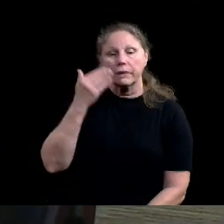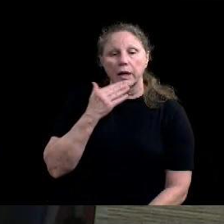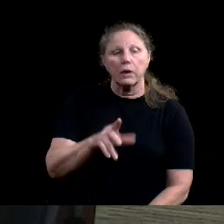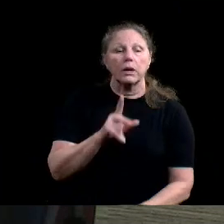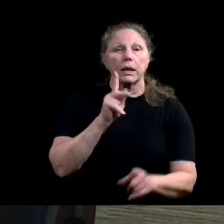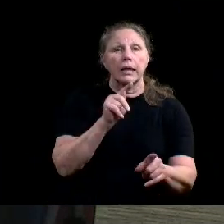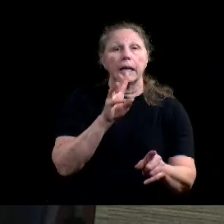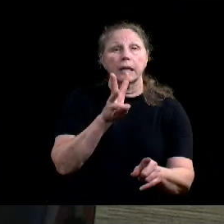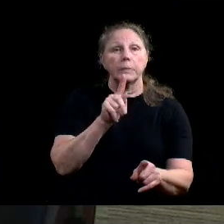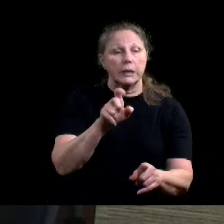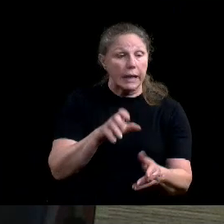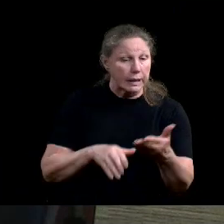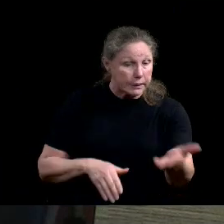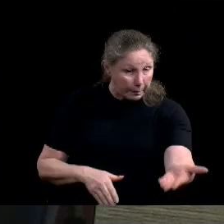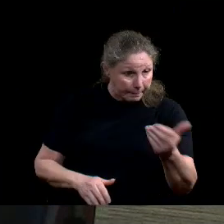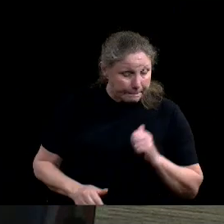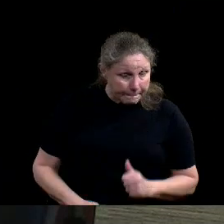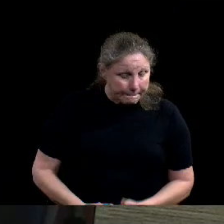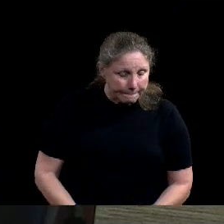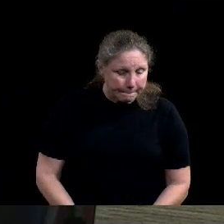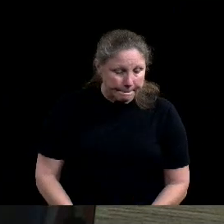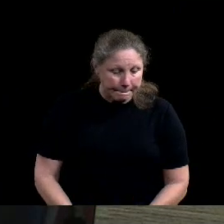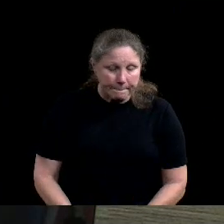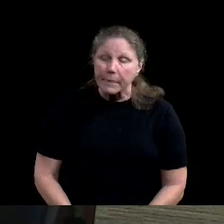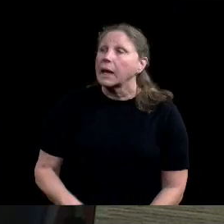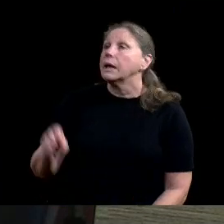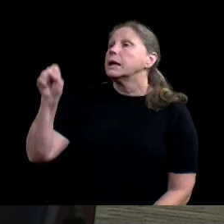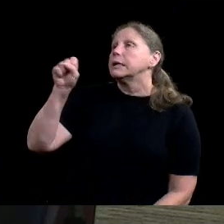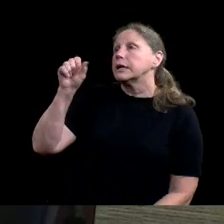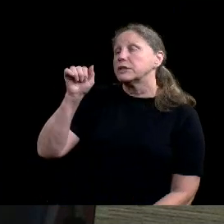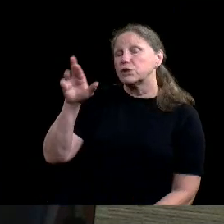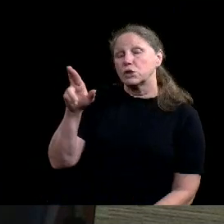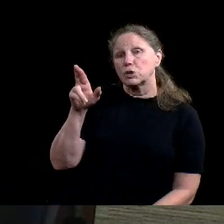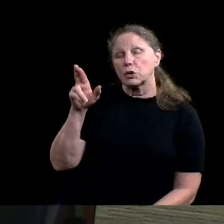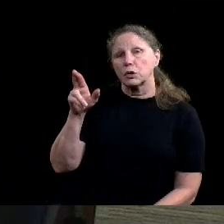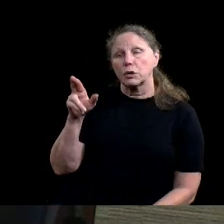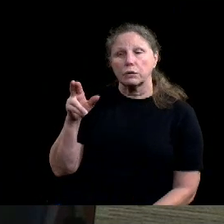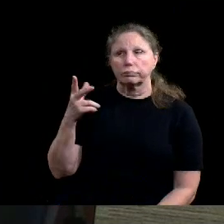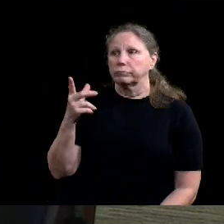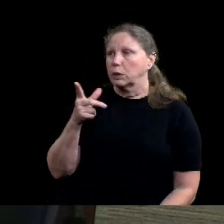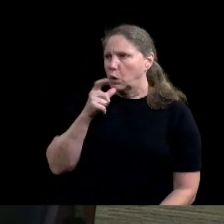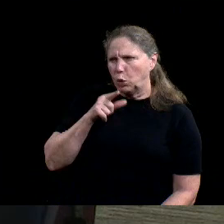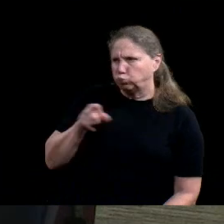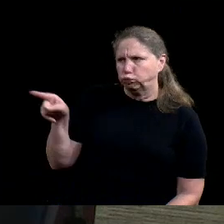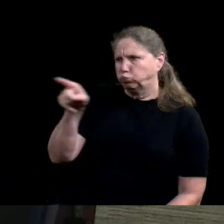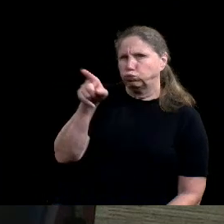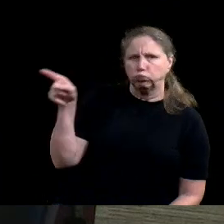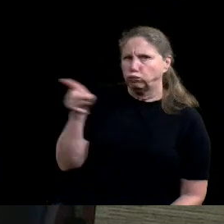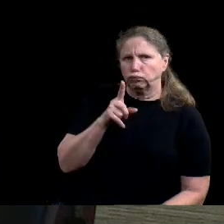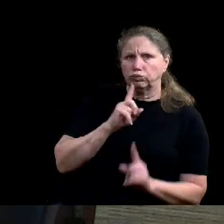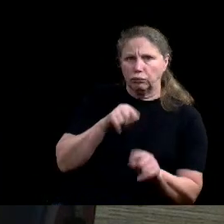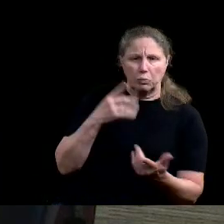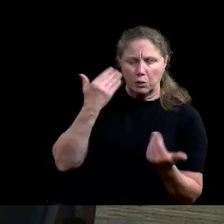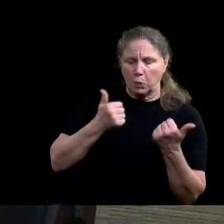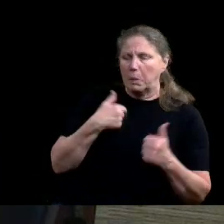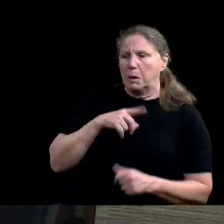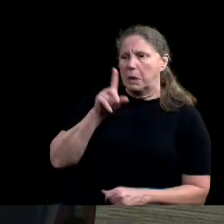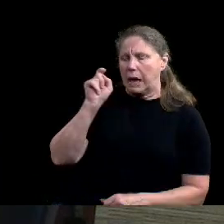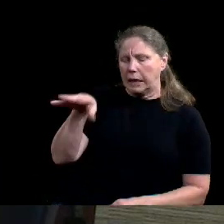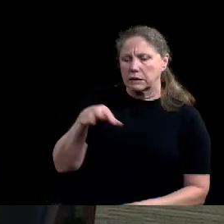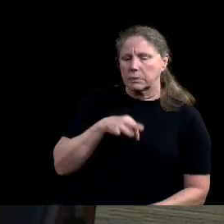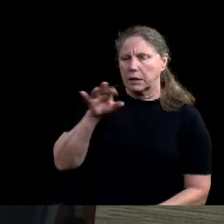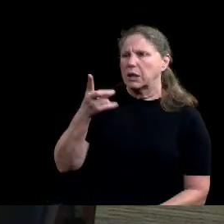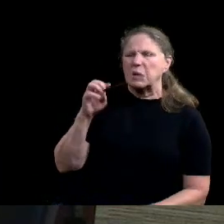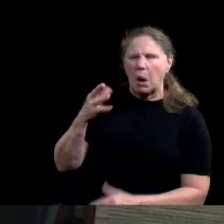Yes, sir. I don't know who's best for this question, but I'll just ask. I think maybe Dr. Griggs. Right now,